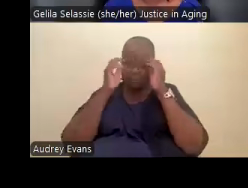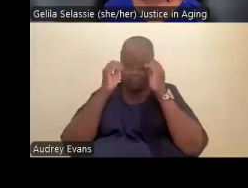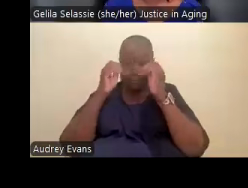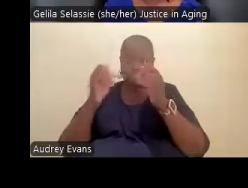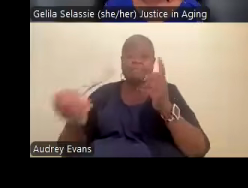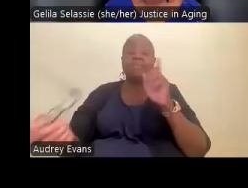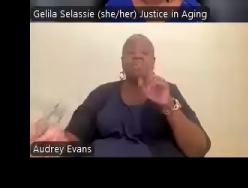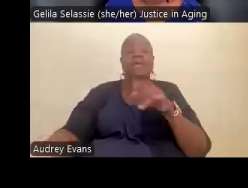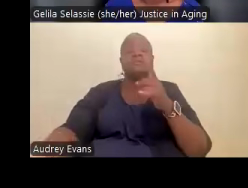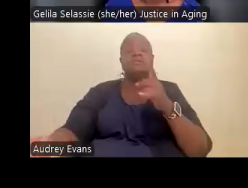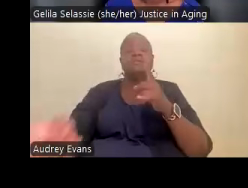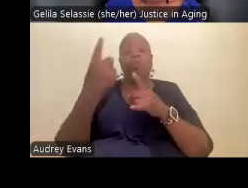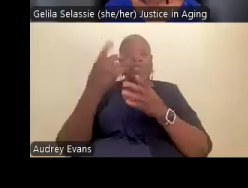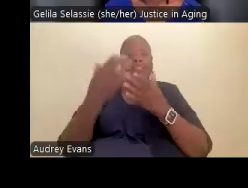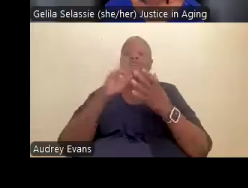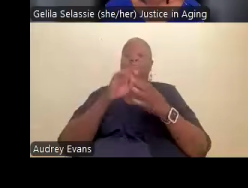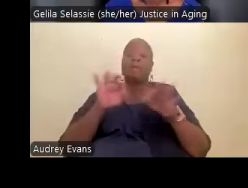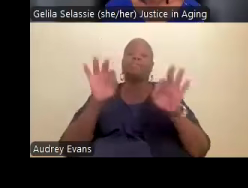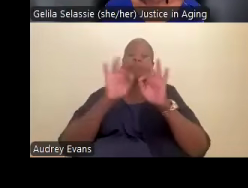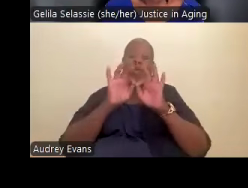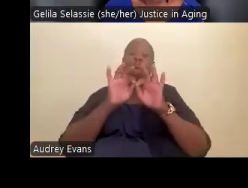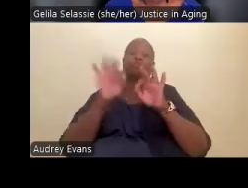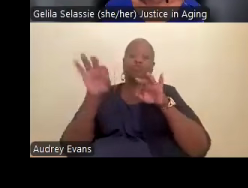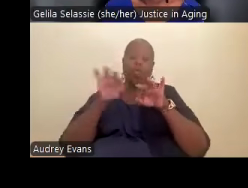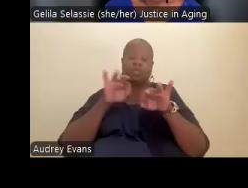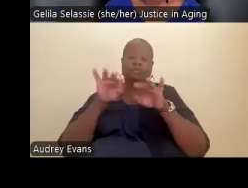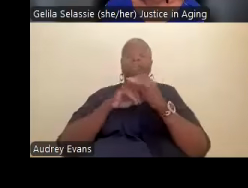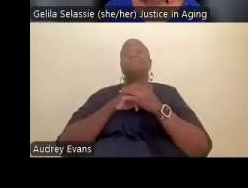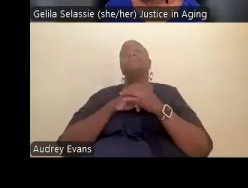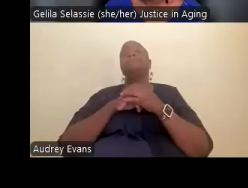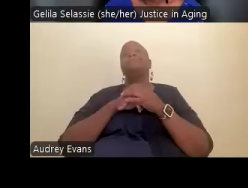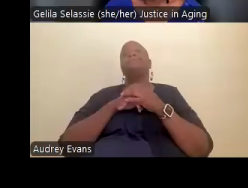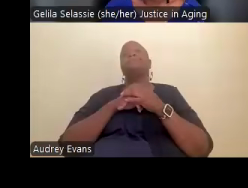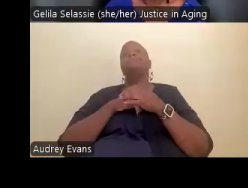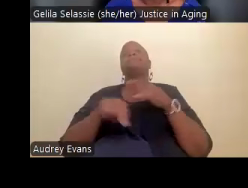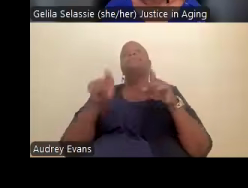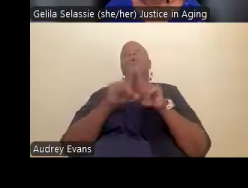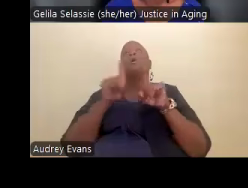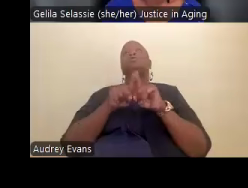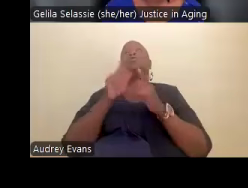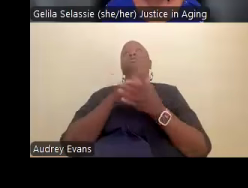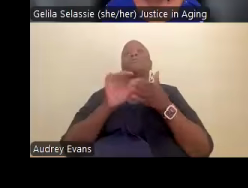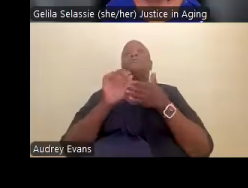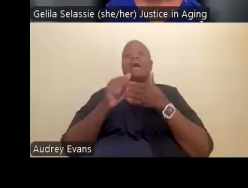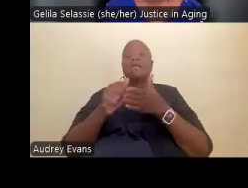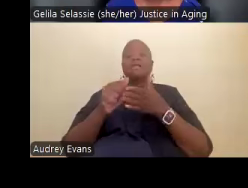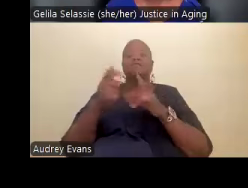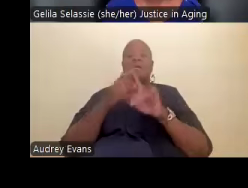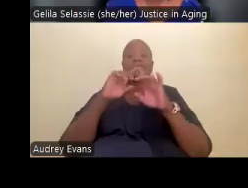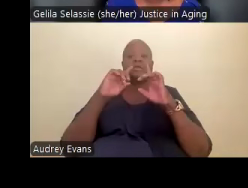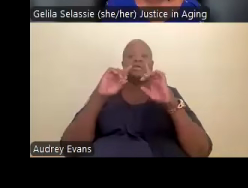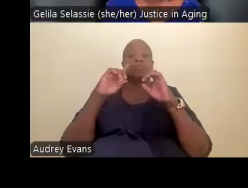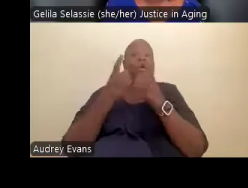thing that's really important to note. There's also been some guidance from the Department of